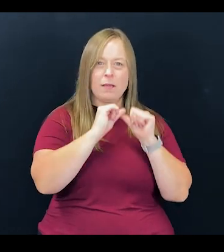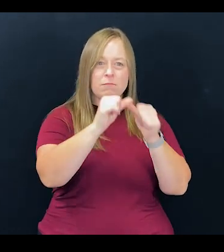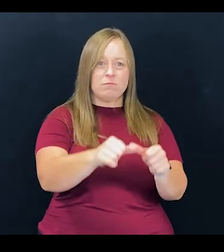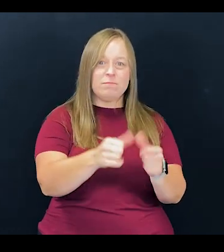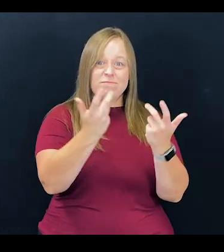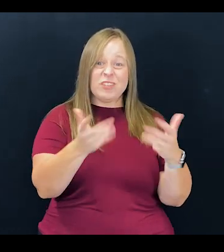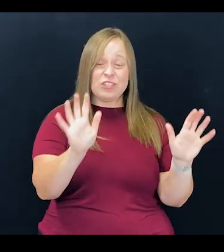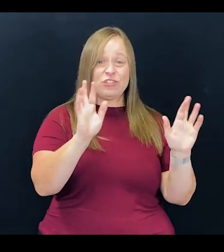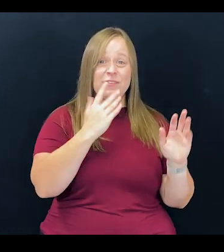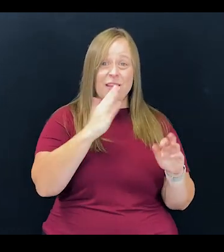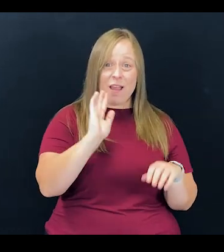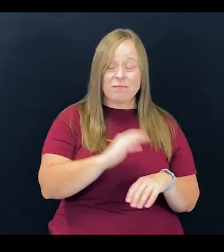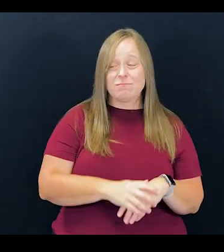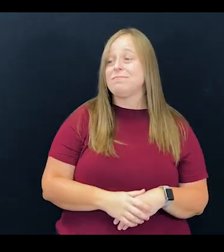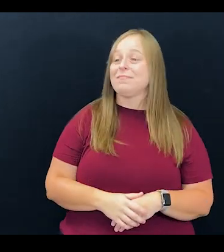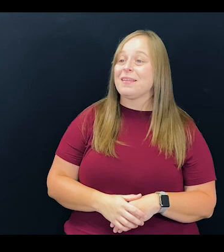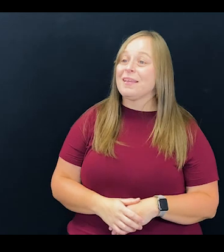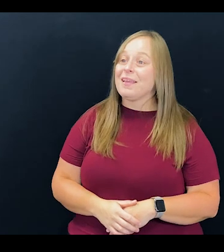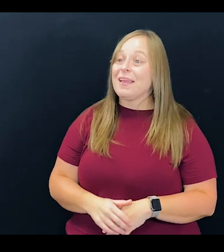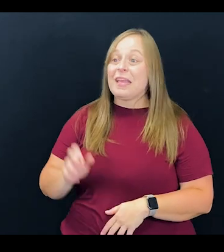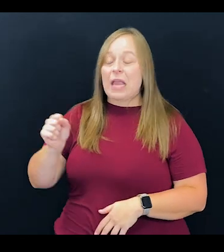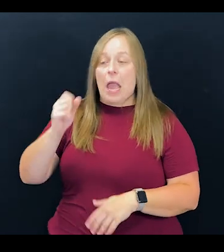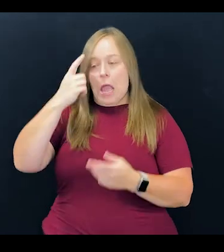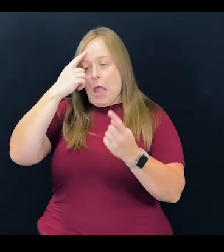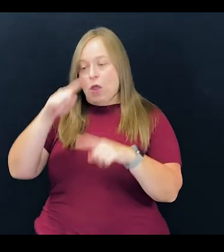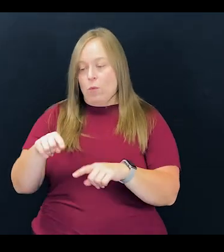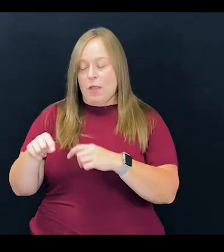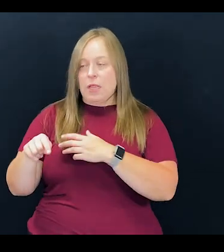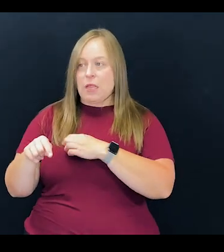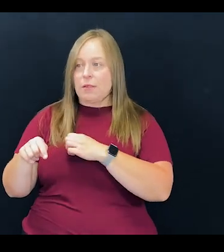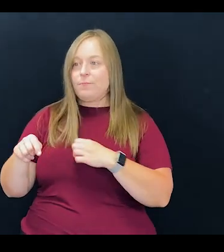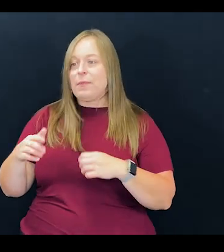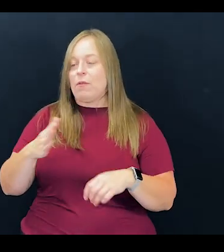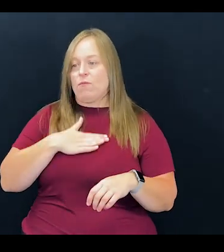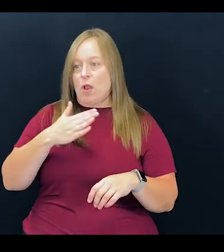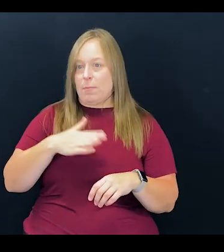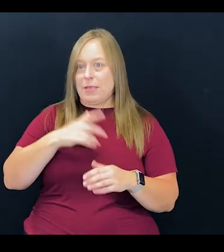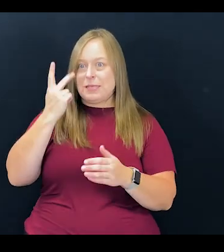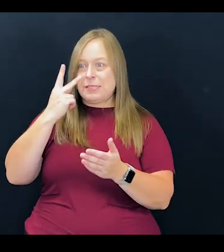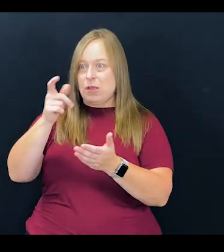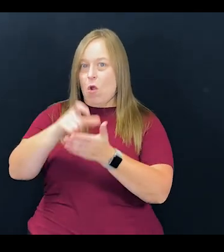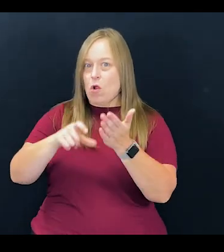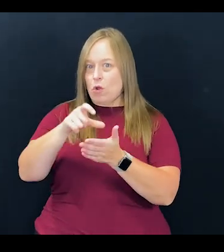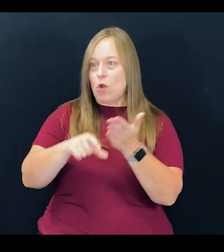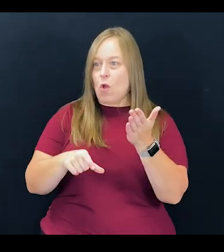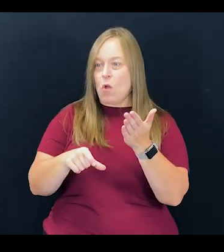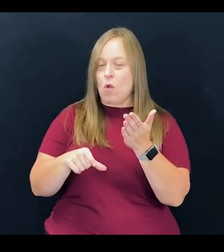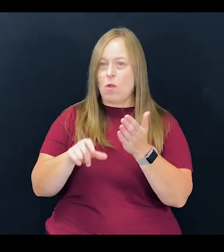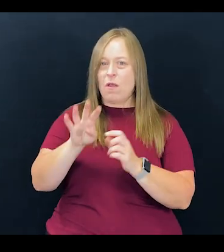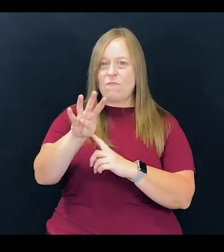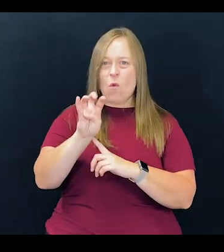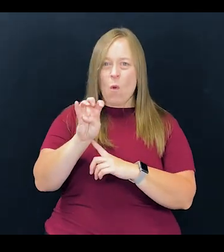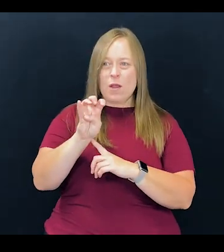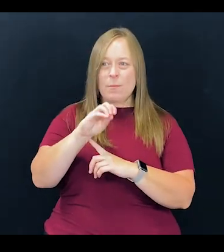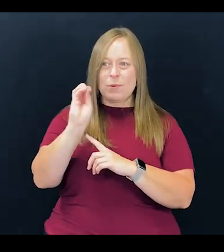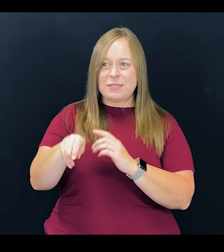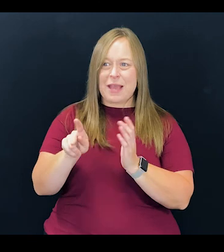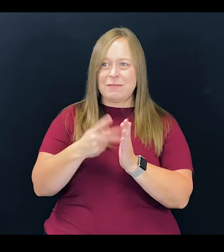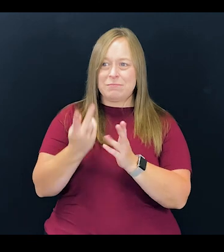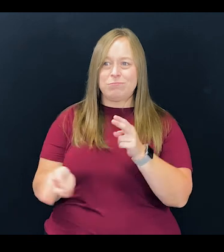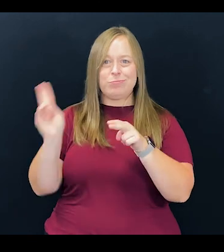and why it no longer is. I couldn't agree more, Erica. And I was very pleased to see the article that the